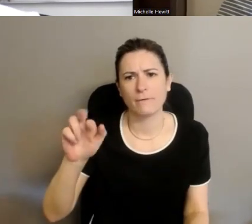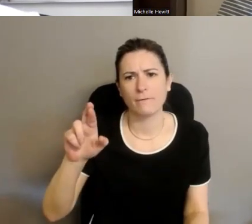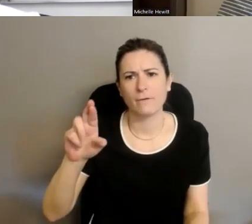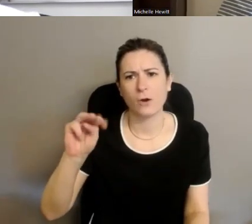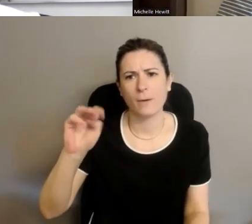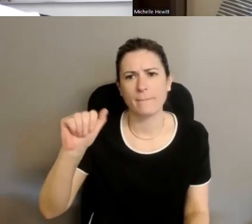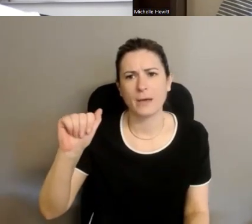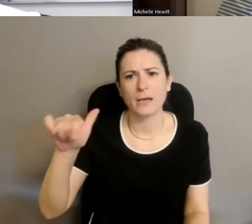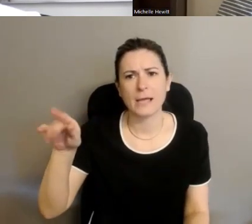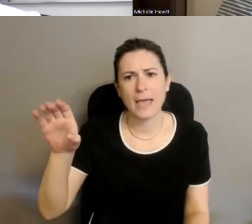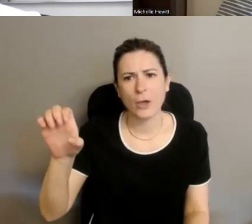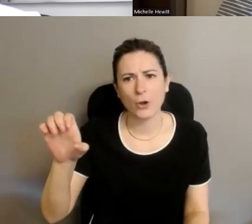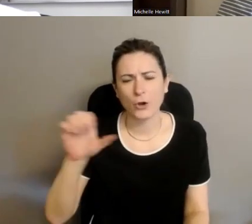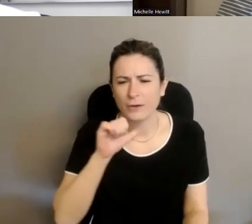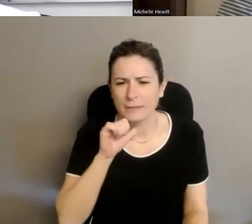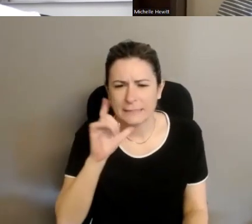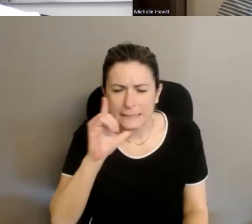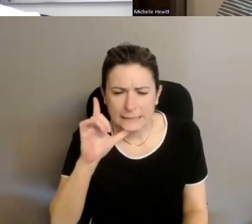question.